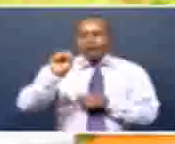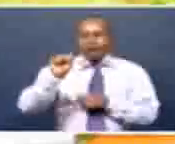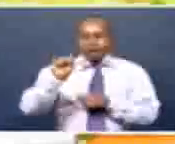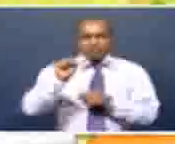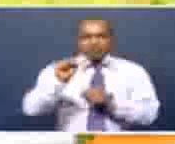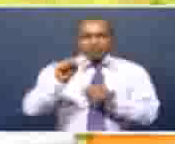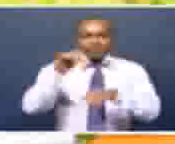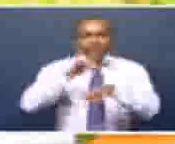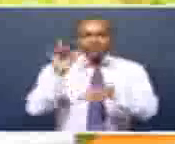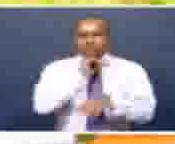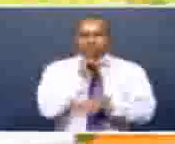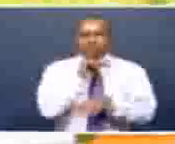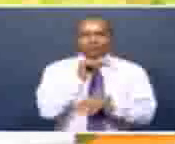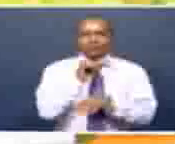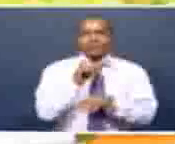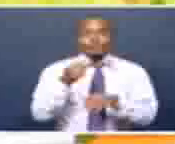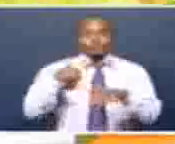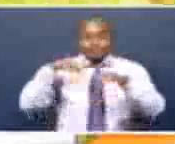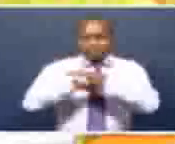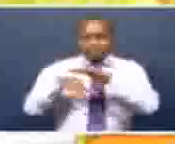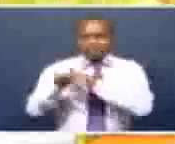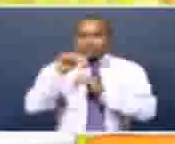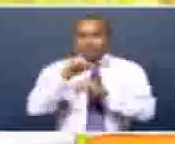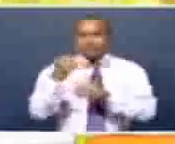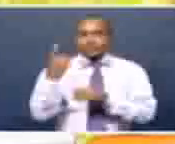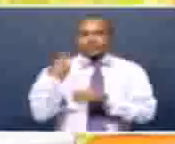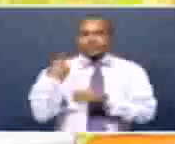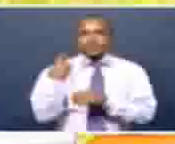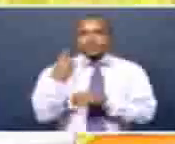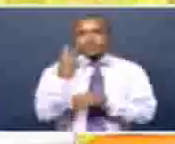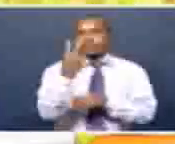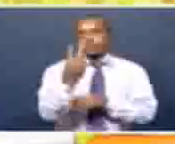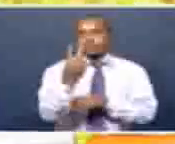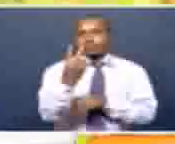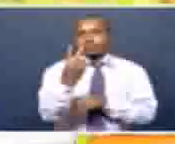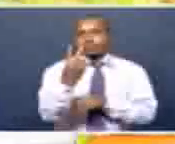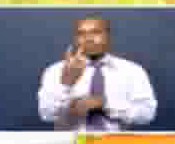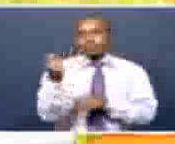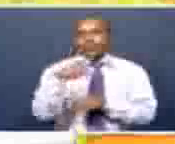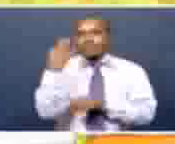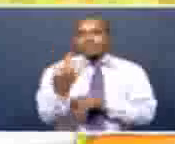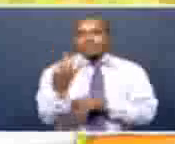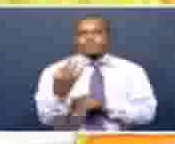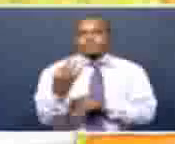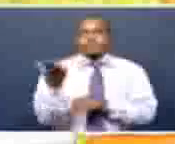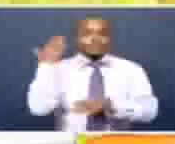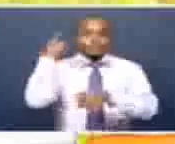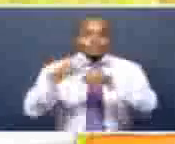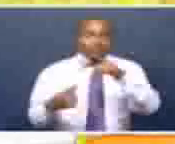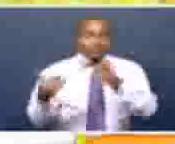ya nilipanda tarehe mbili mwezi wa tatu. Na mwaka jana